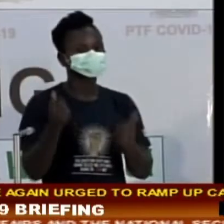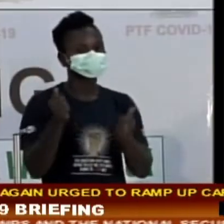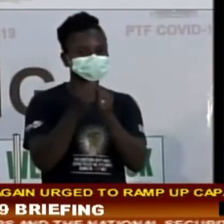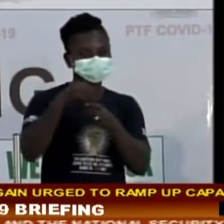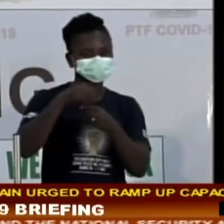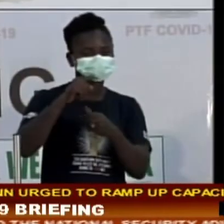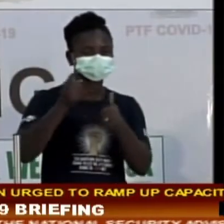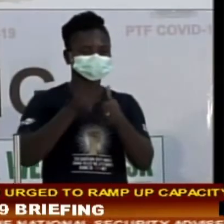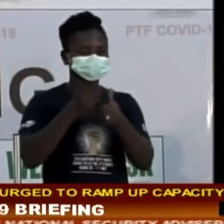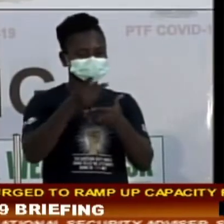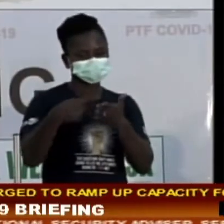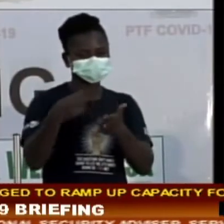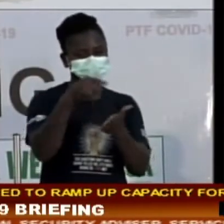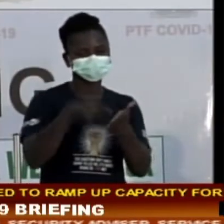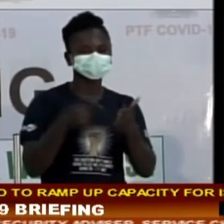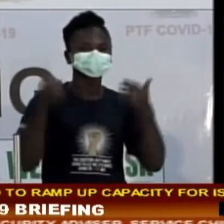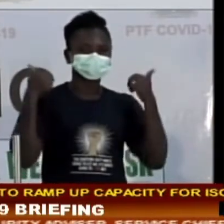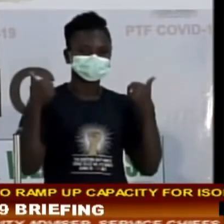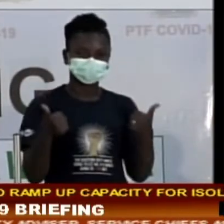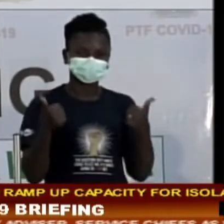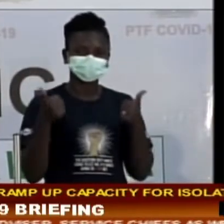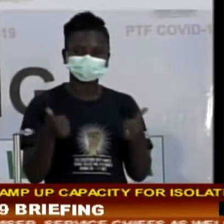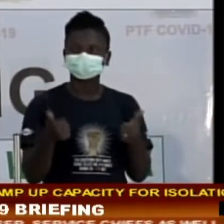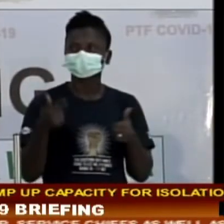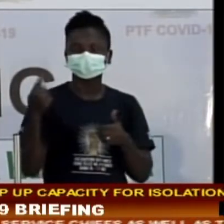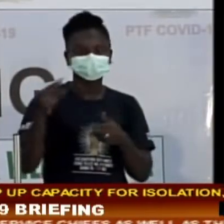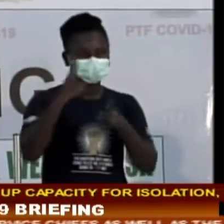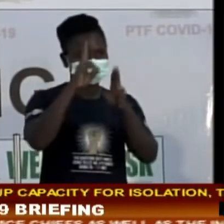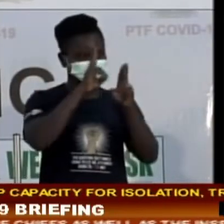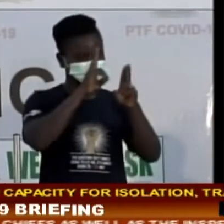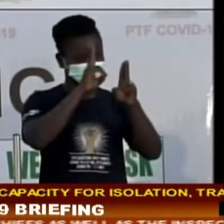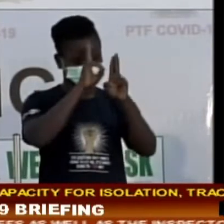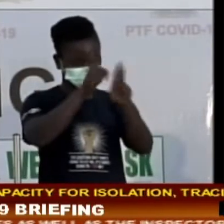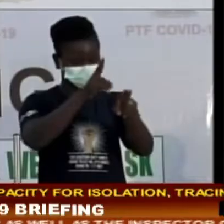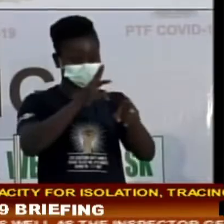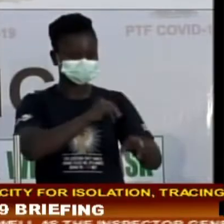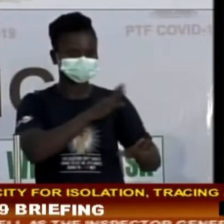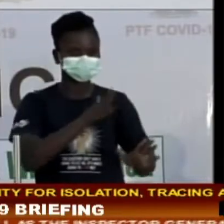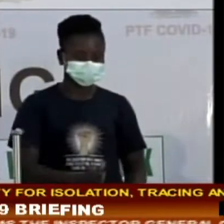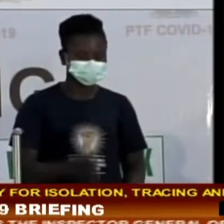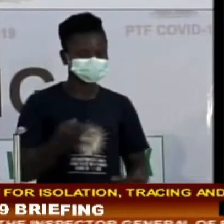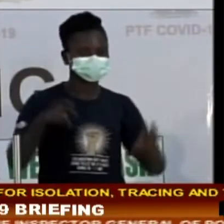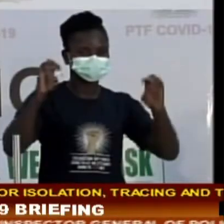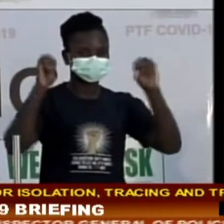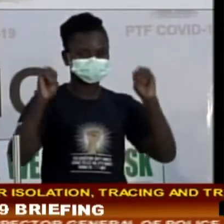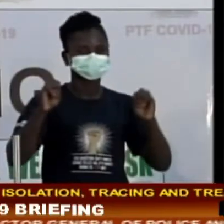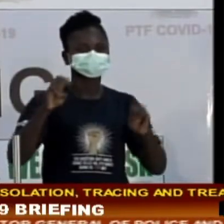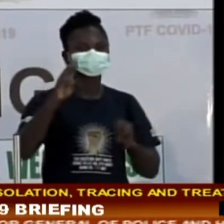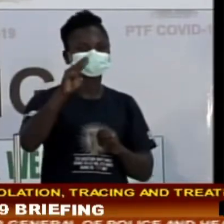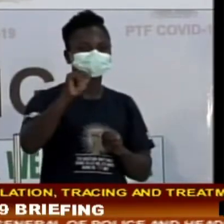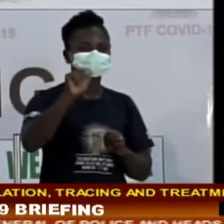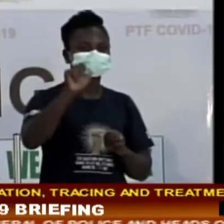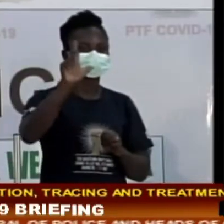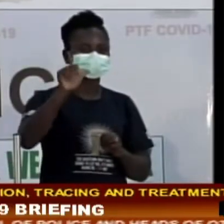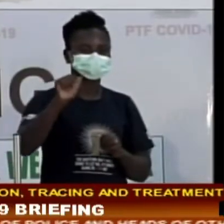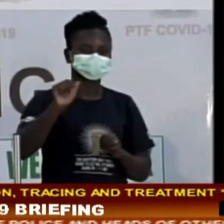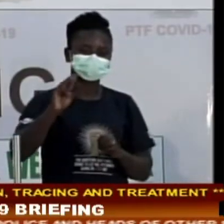this Administration uh The Honorable minister of Education maladu began the